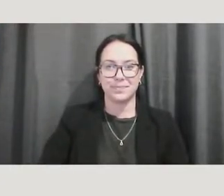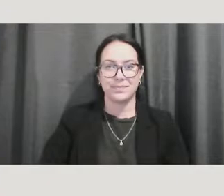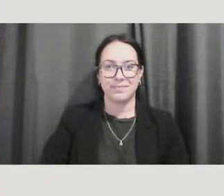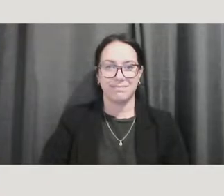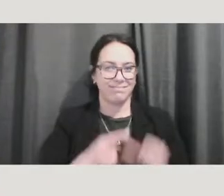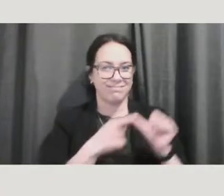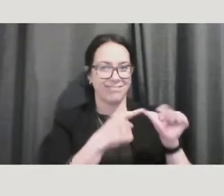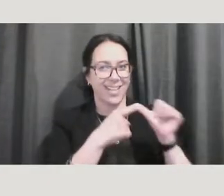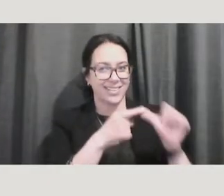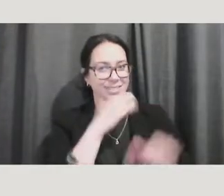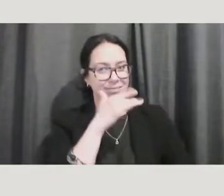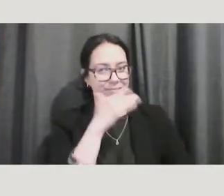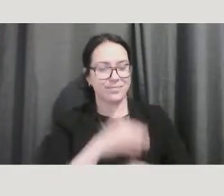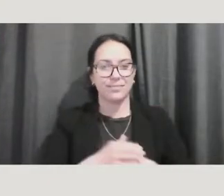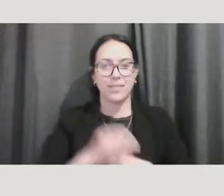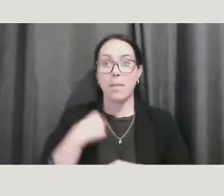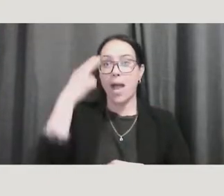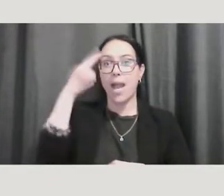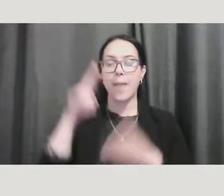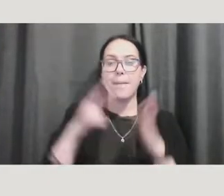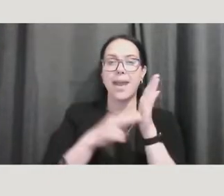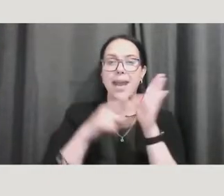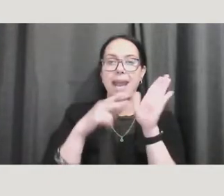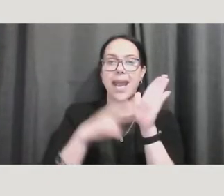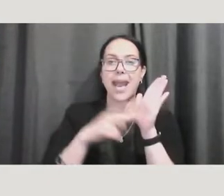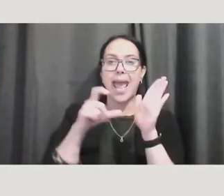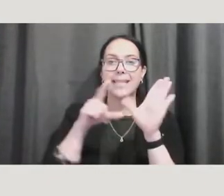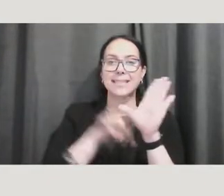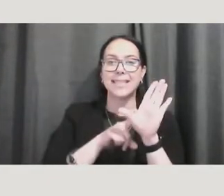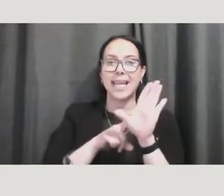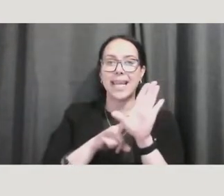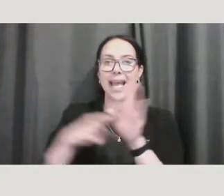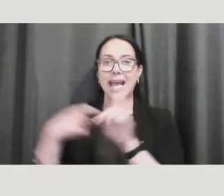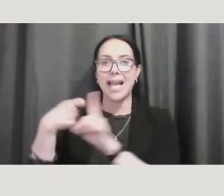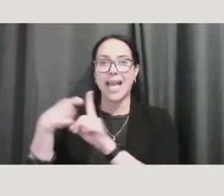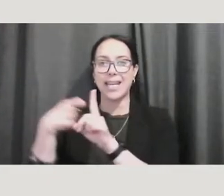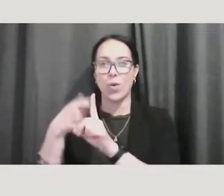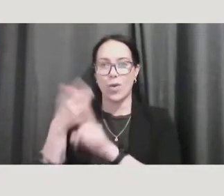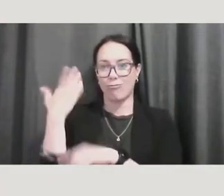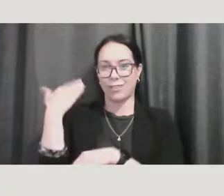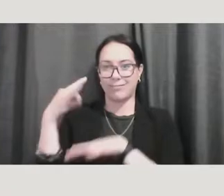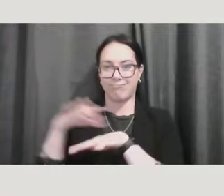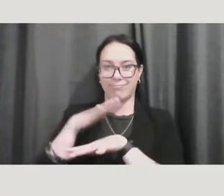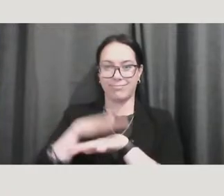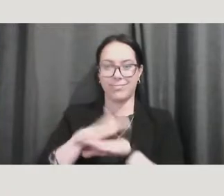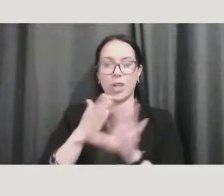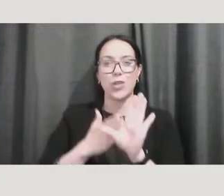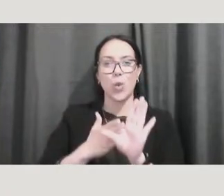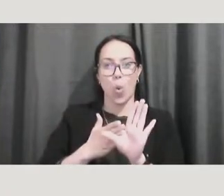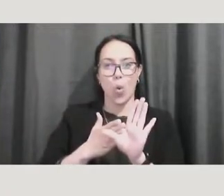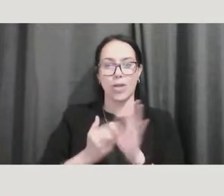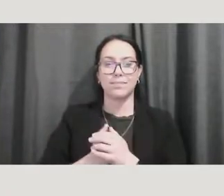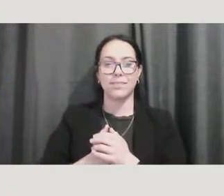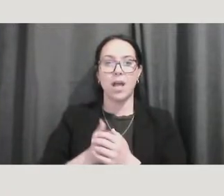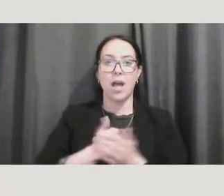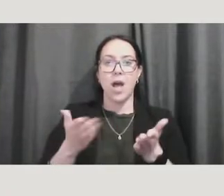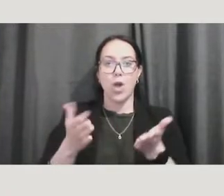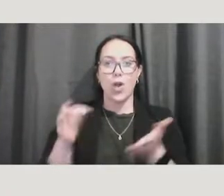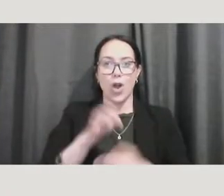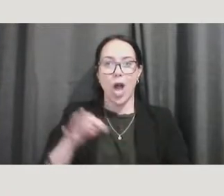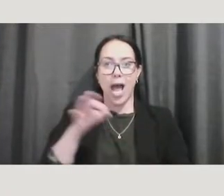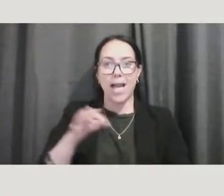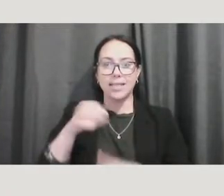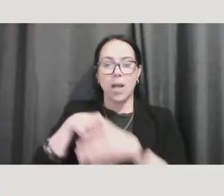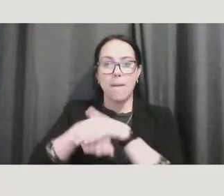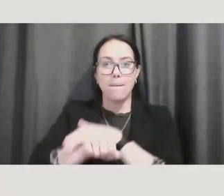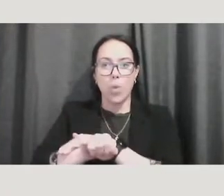my name is Nancy karador recently York and I am a cook Islander born on the island